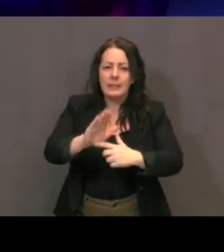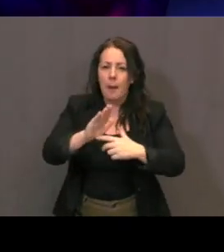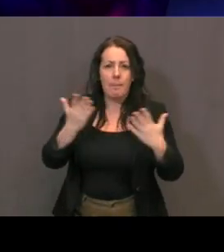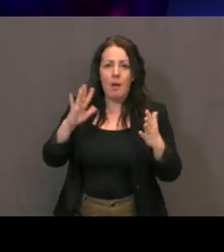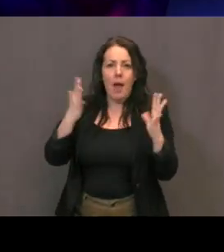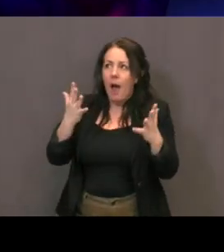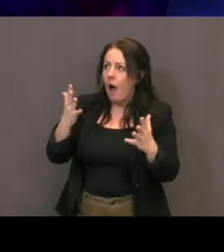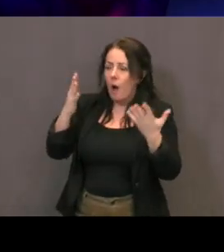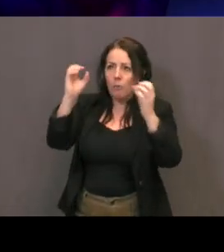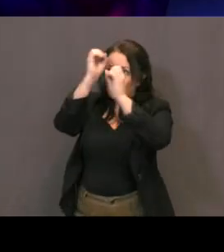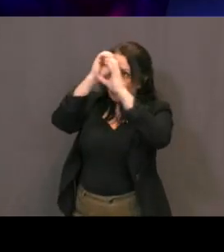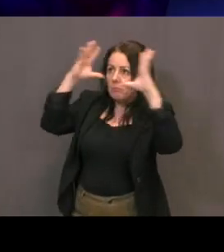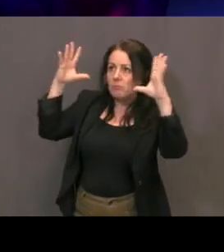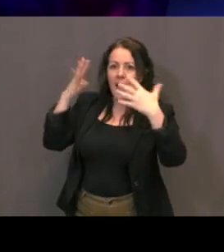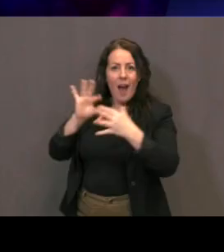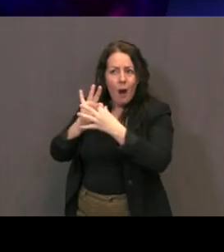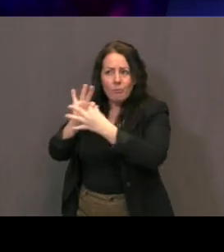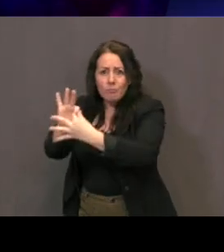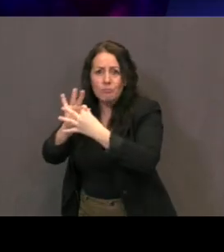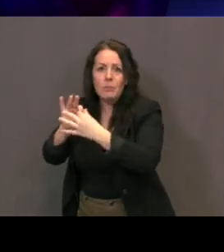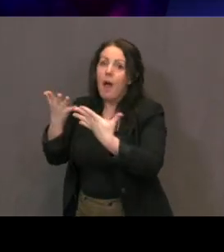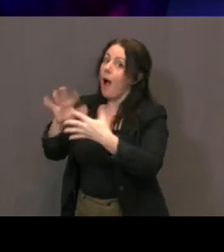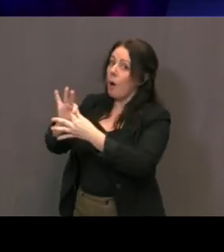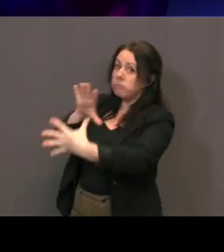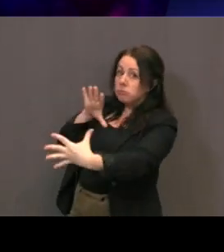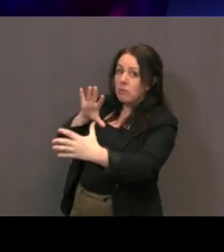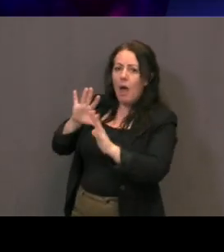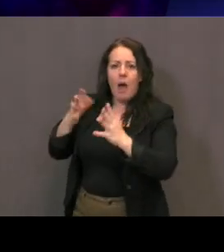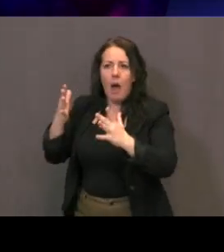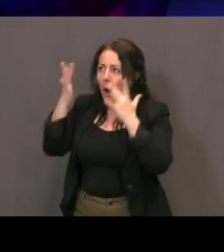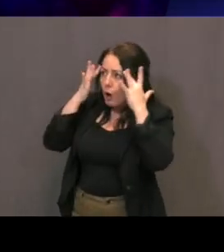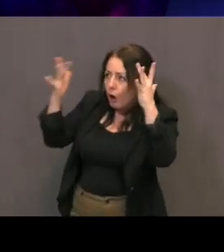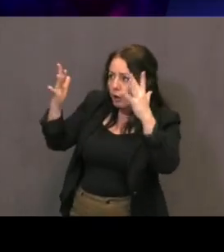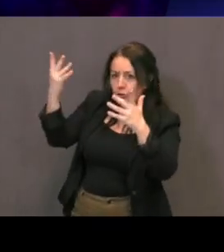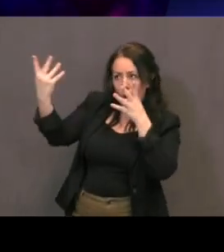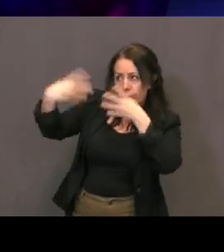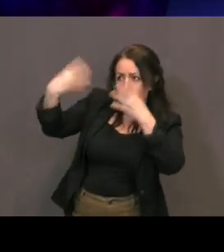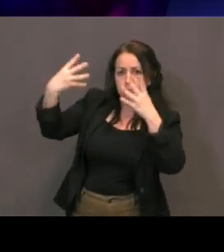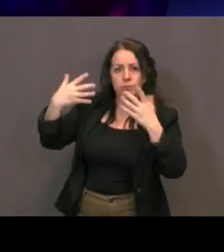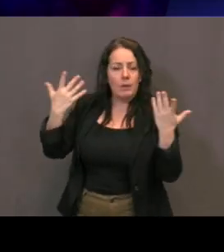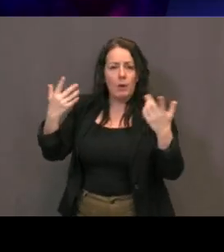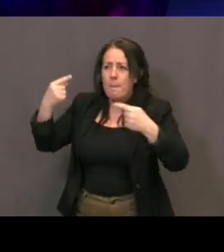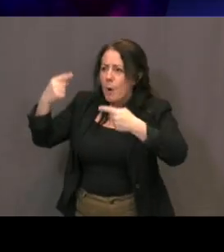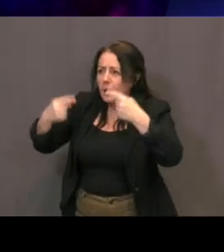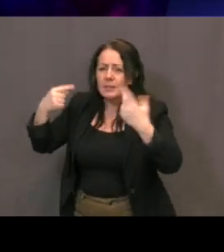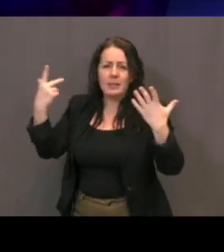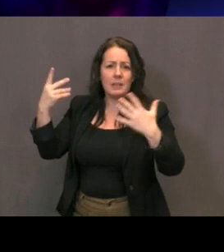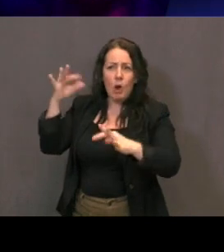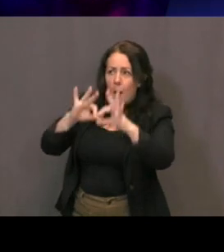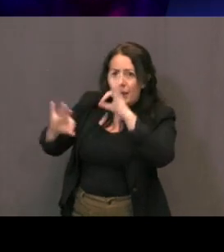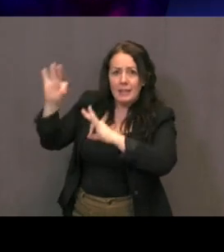experiences, politics, and this very human complexity of language. So for a moment, think about